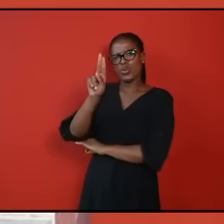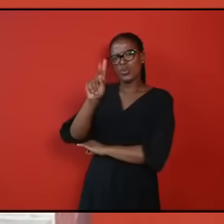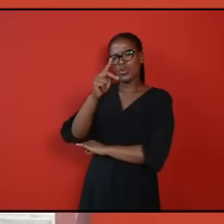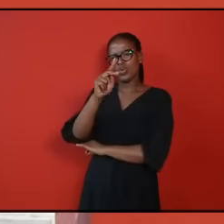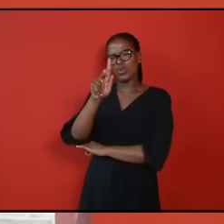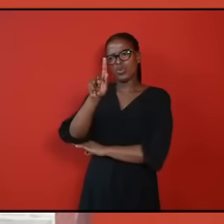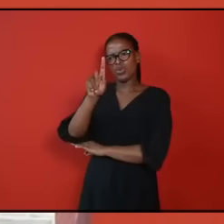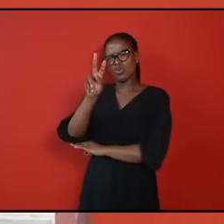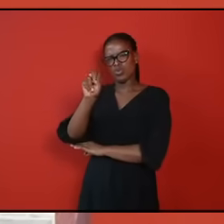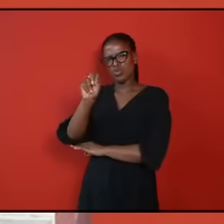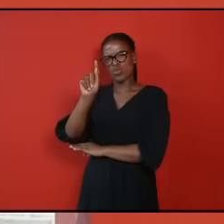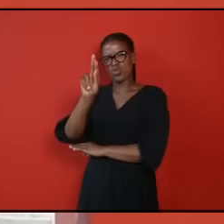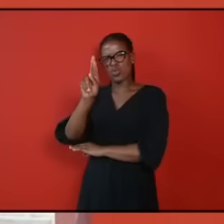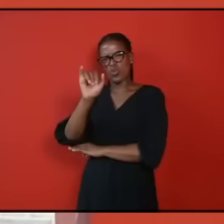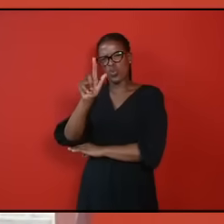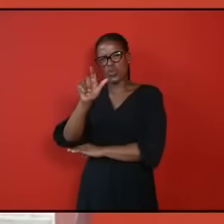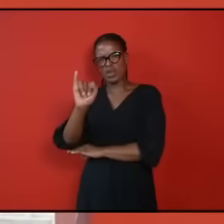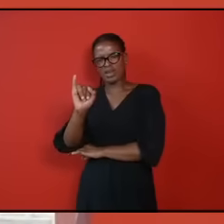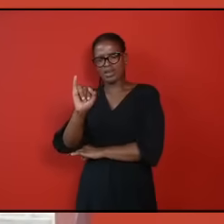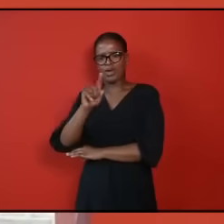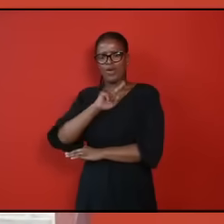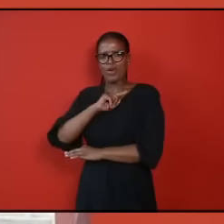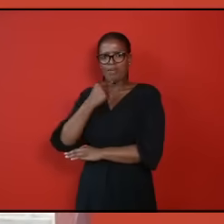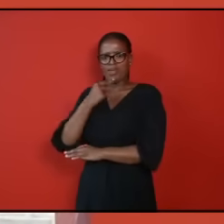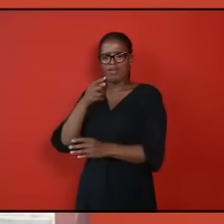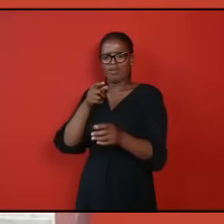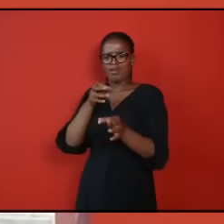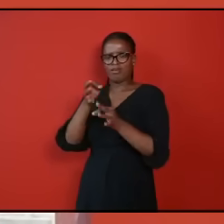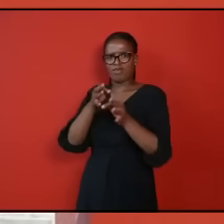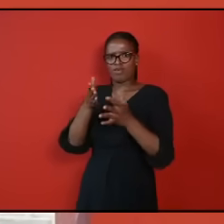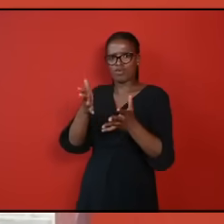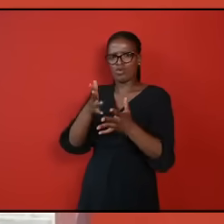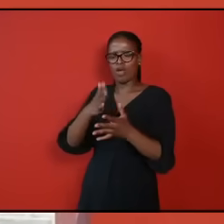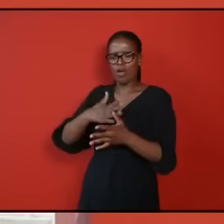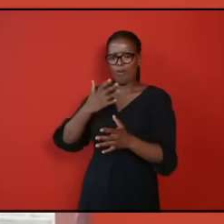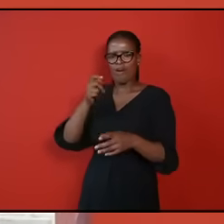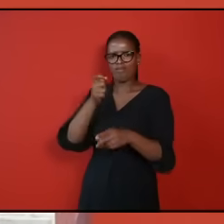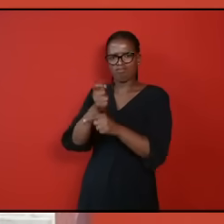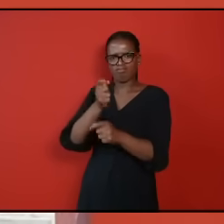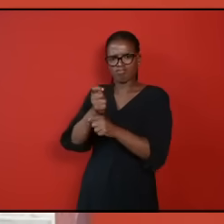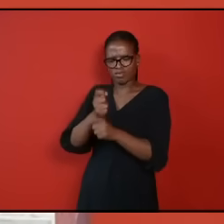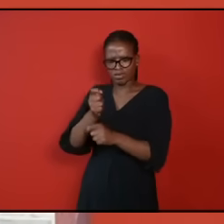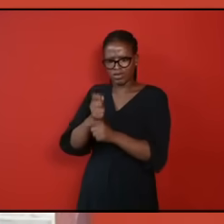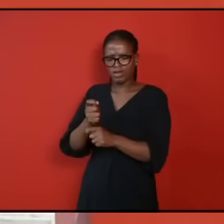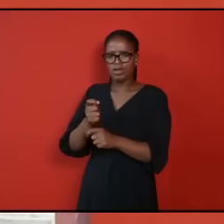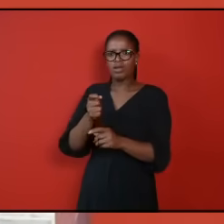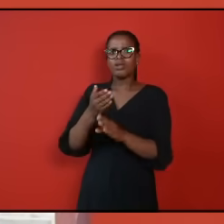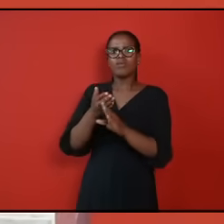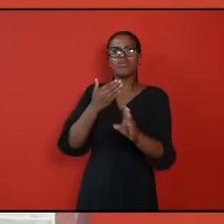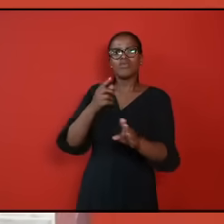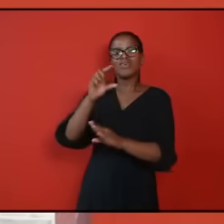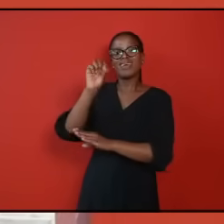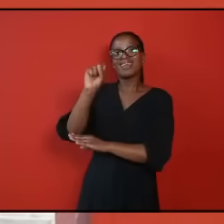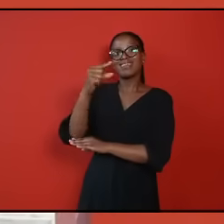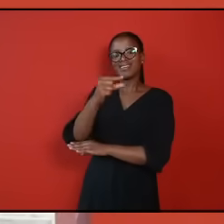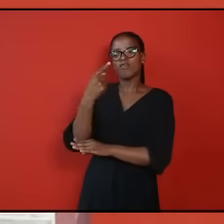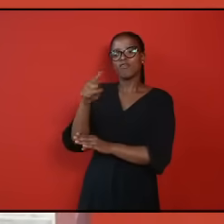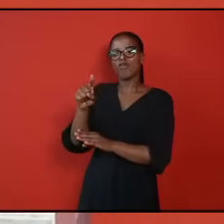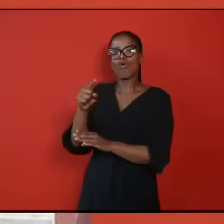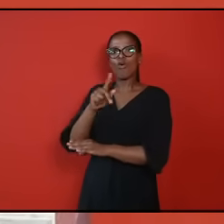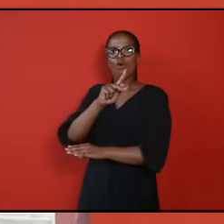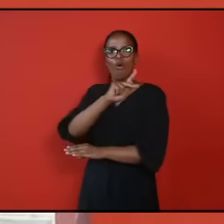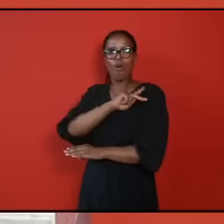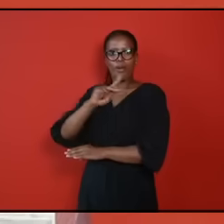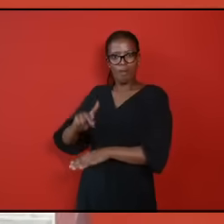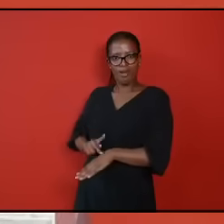talking about now? Mdumseni Ntuli was a candidate for SG for Cyril at the last conference.